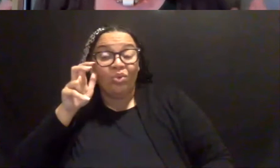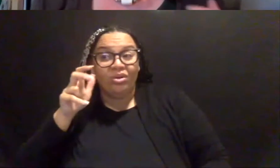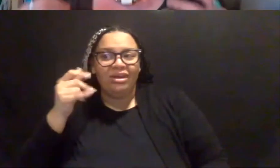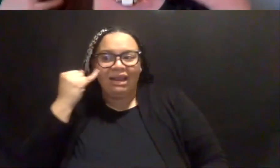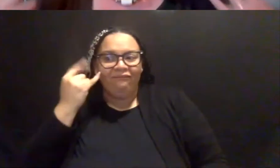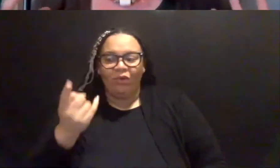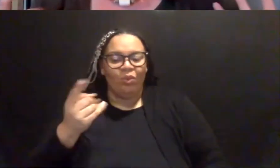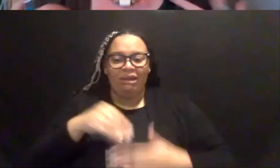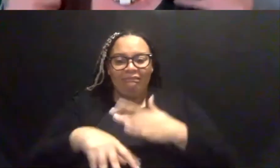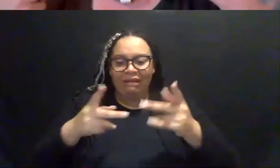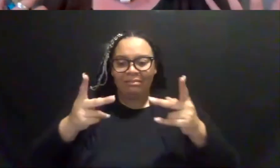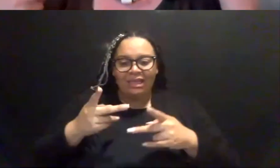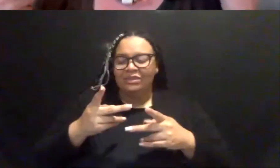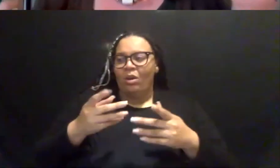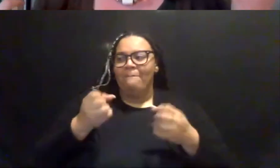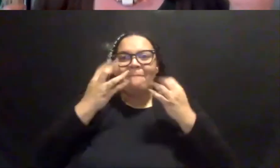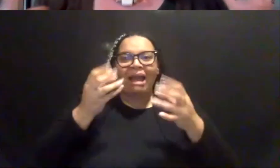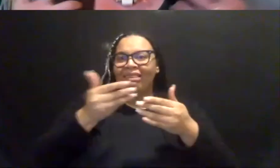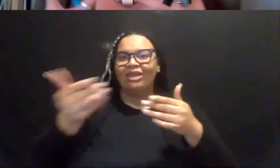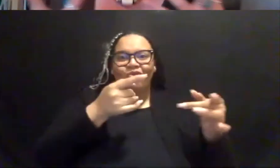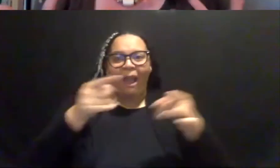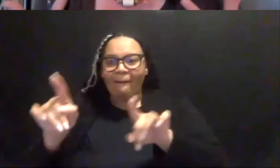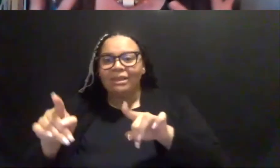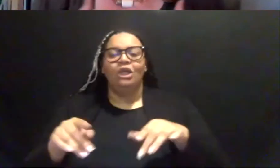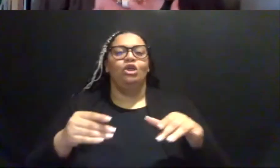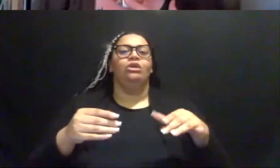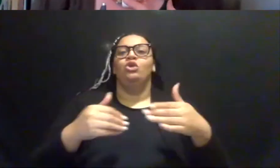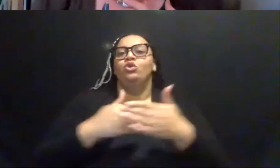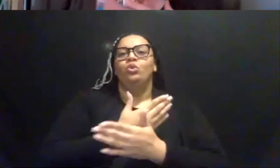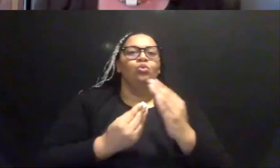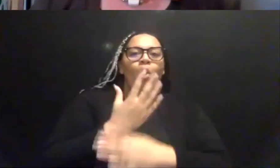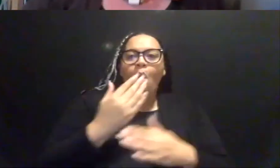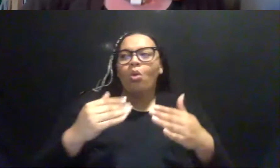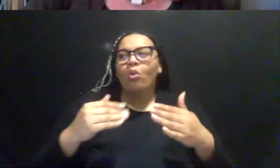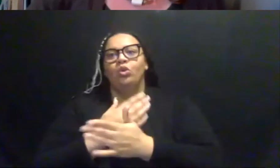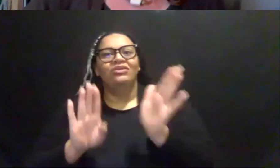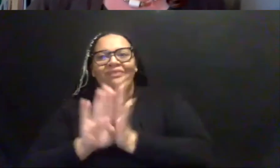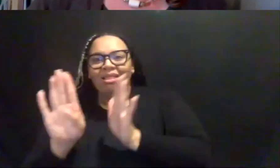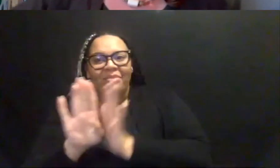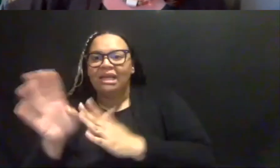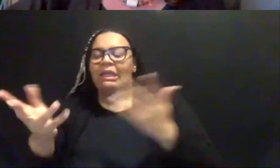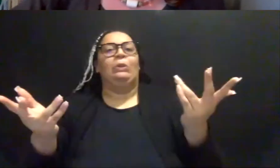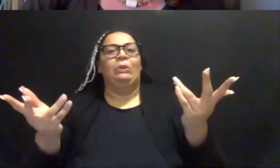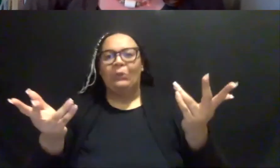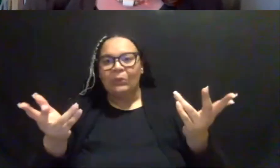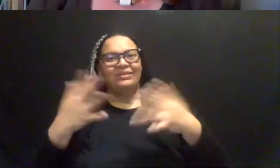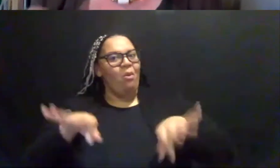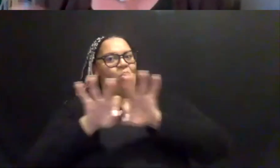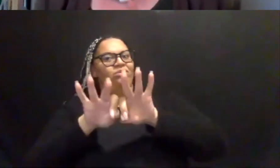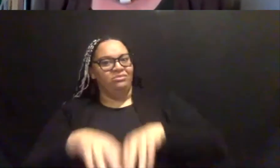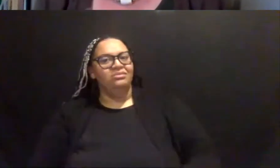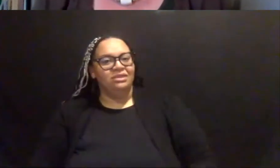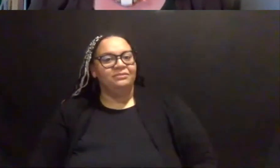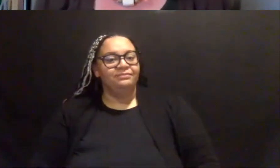place where a lot is happening. There's new growth, new development, and we are so closely connected with nature too. Absolutely. Yeah.